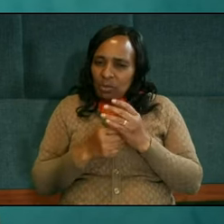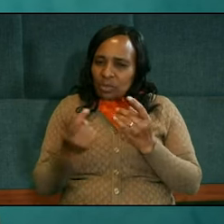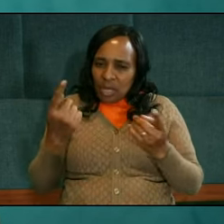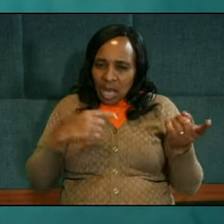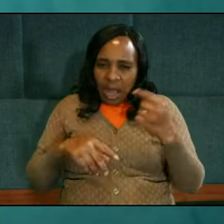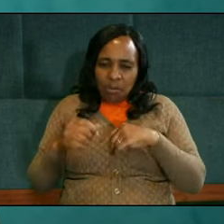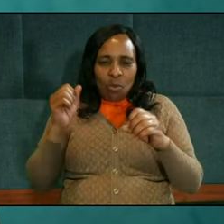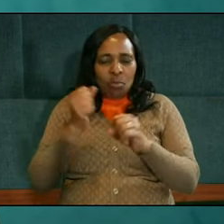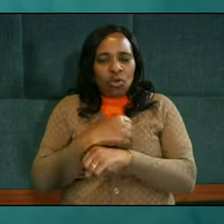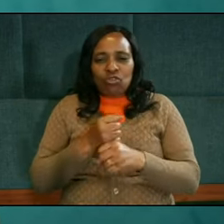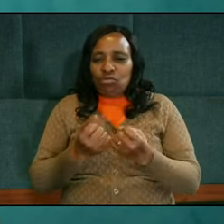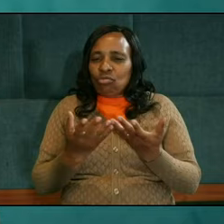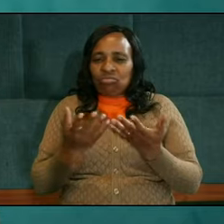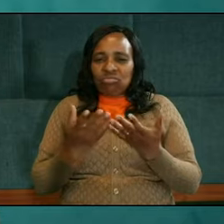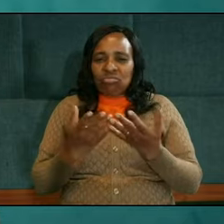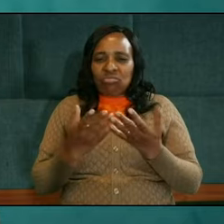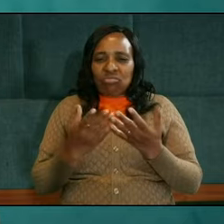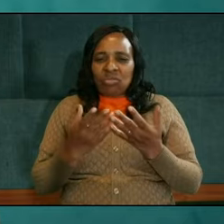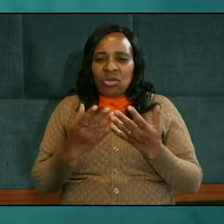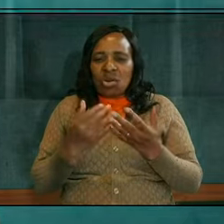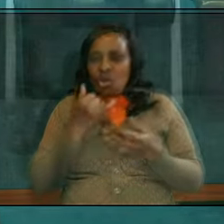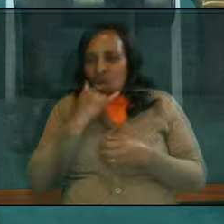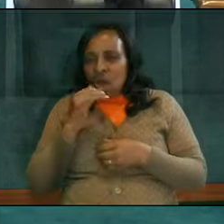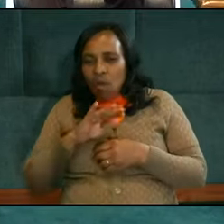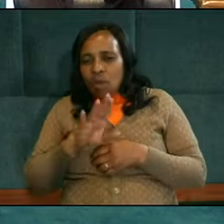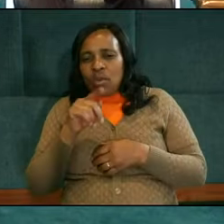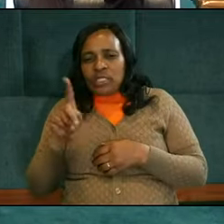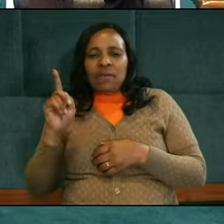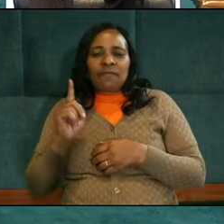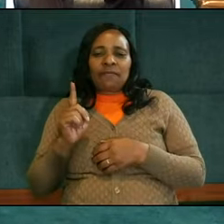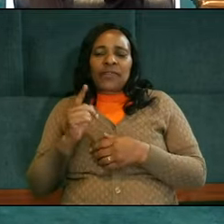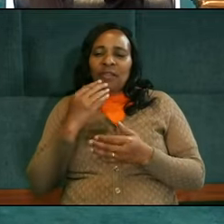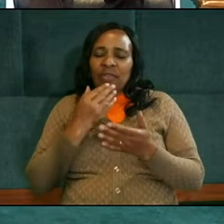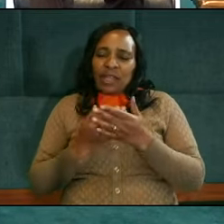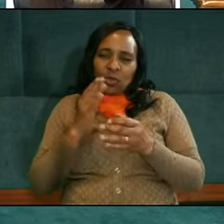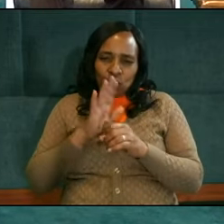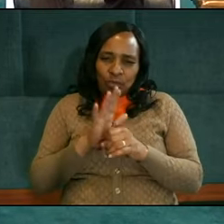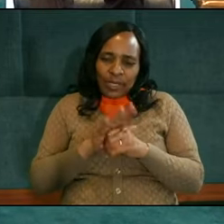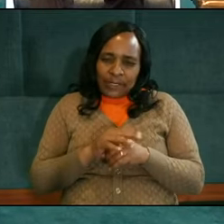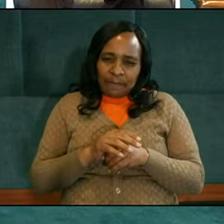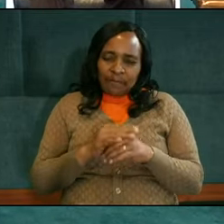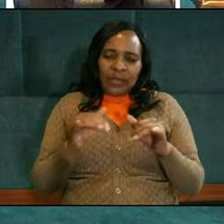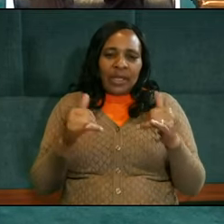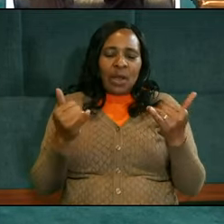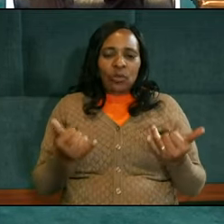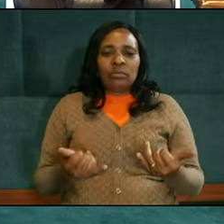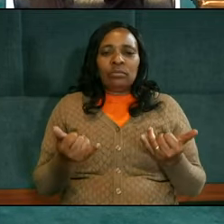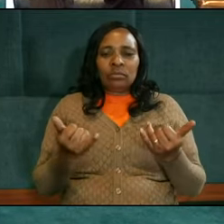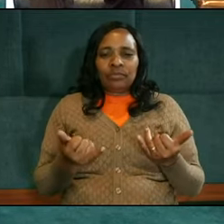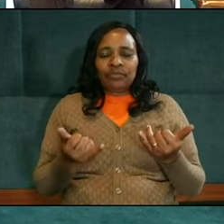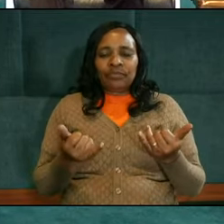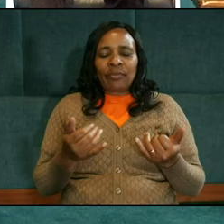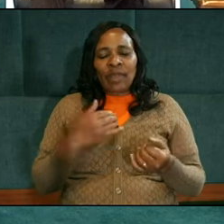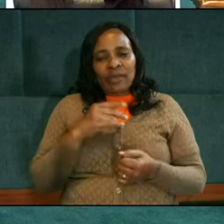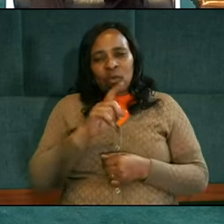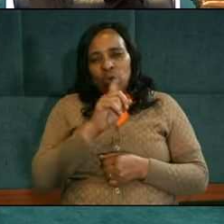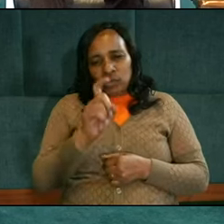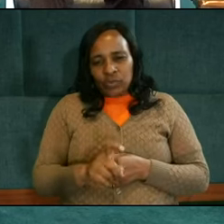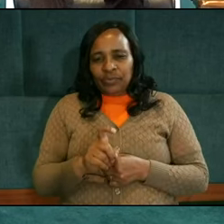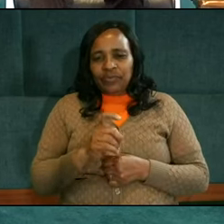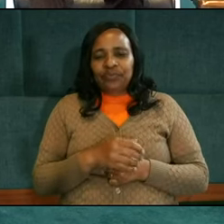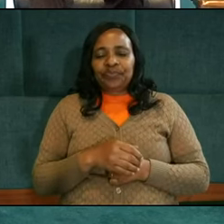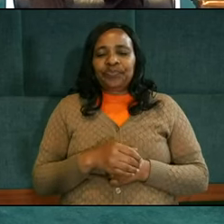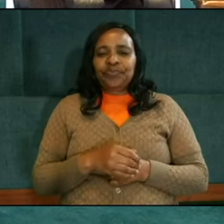not fall short. Yeah. Okay. Thank you very much, Steve. Now, I have a question for you.